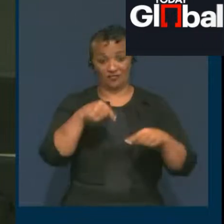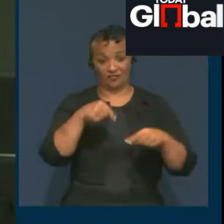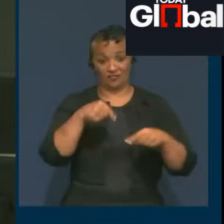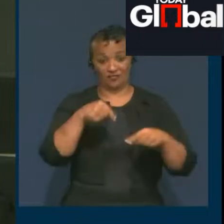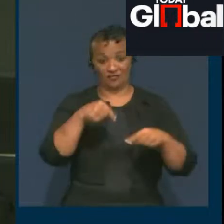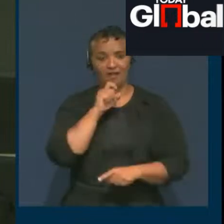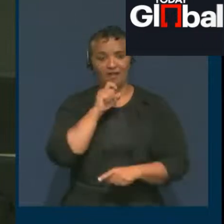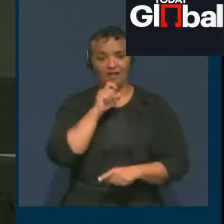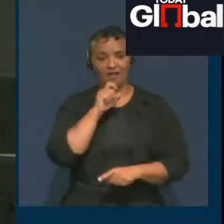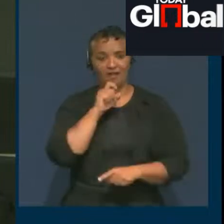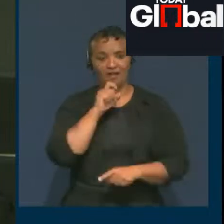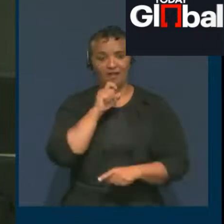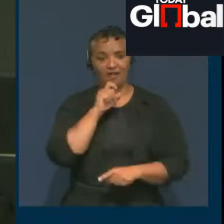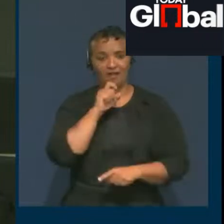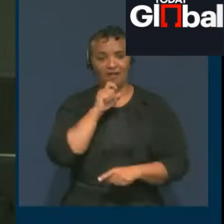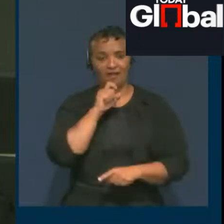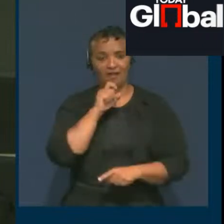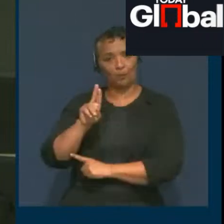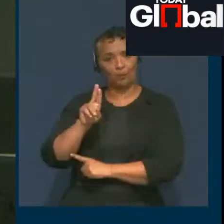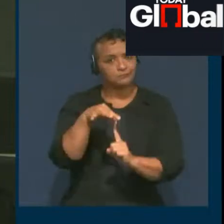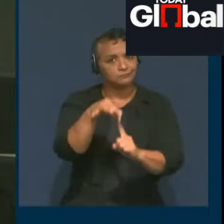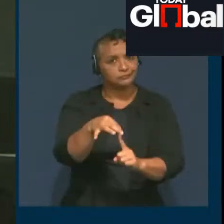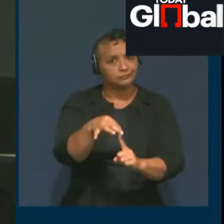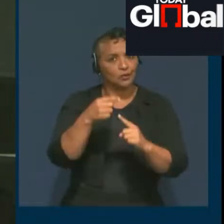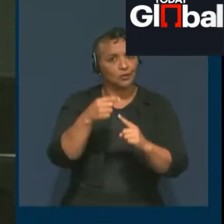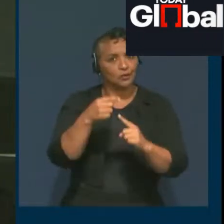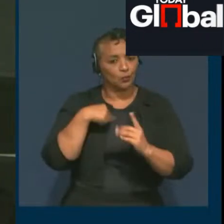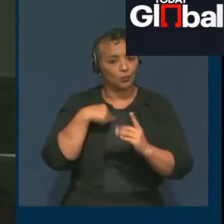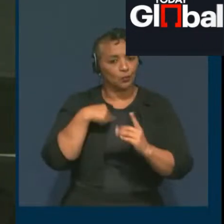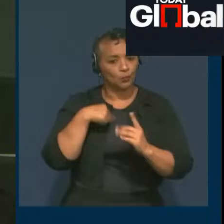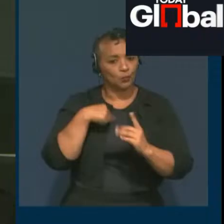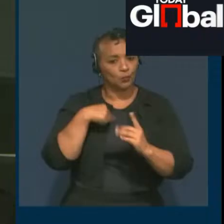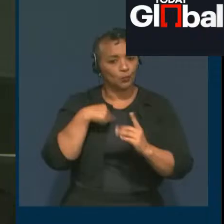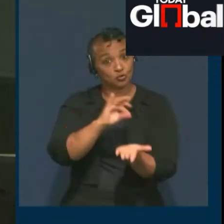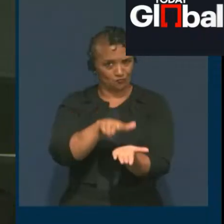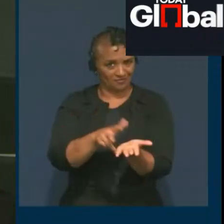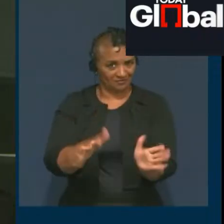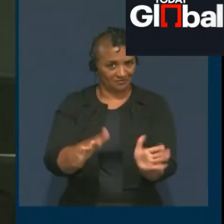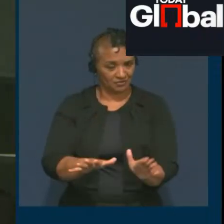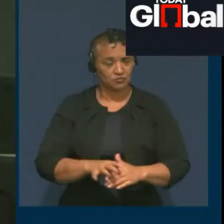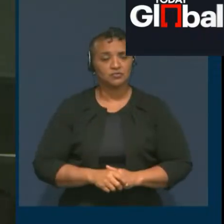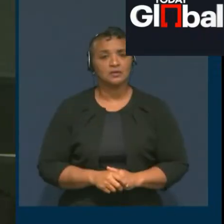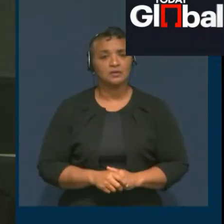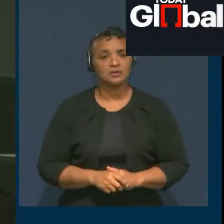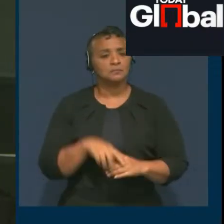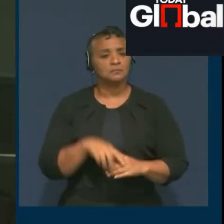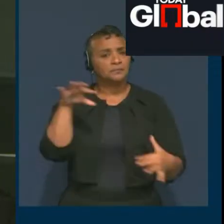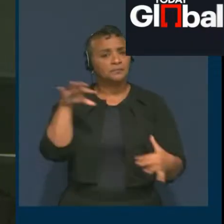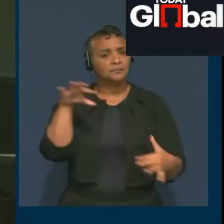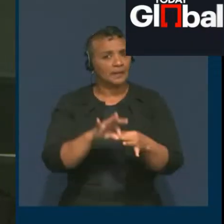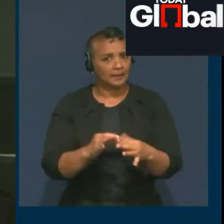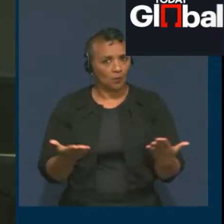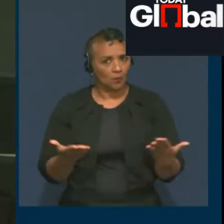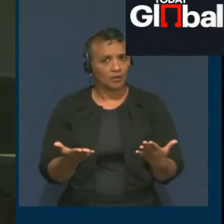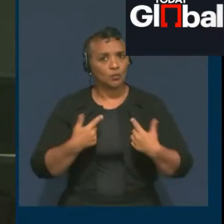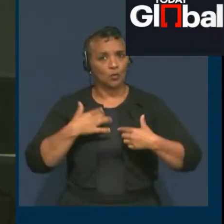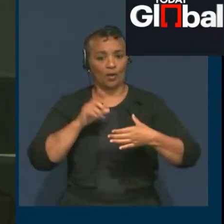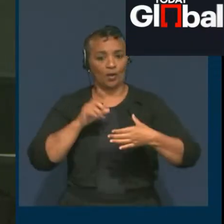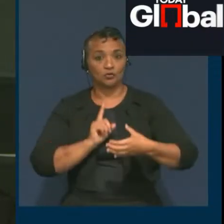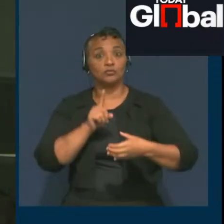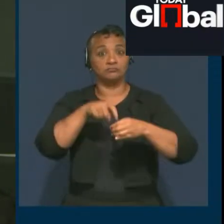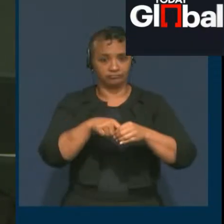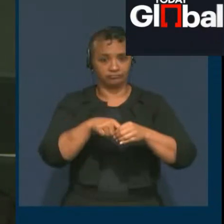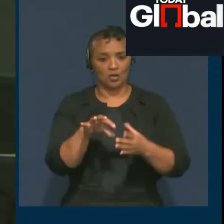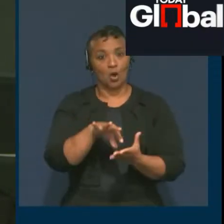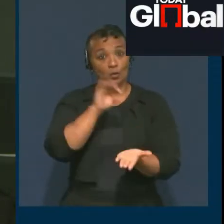measures taken to ratify the optional protocol. This issue related to the accession to the